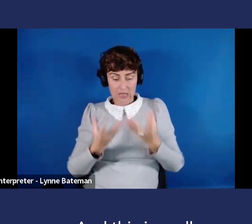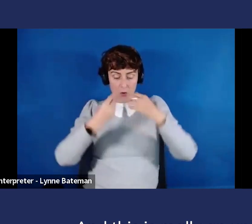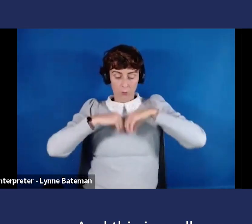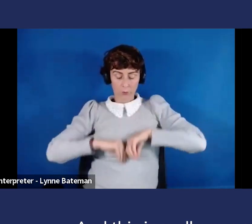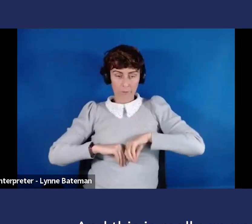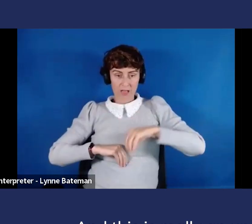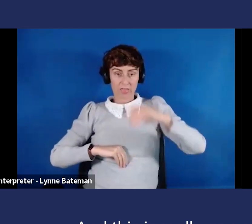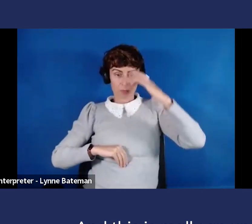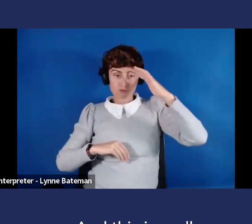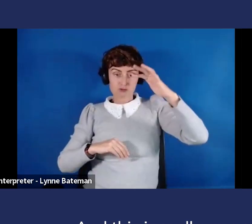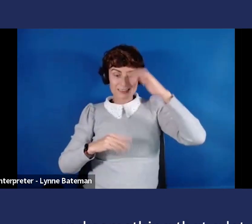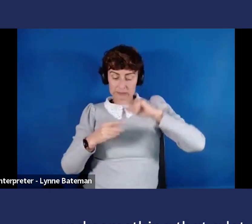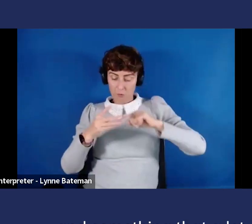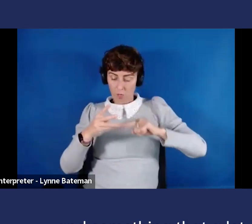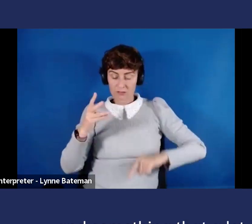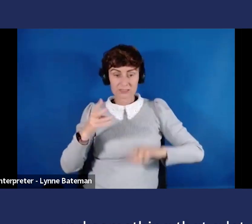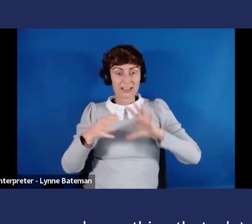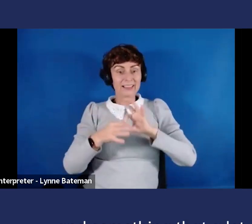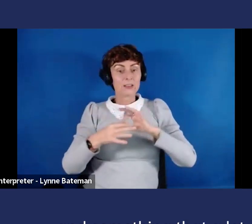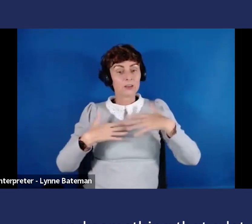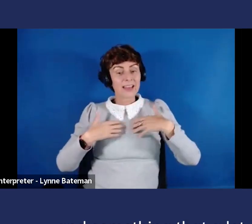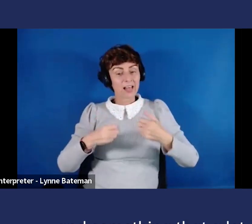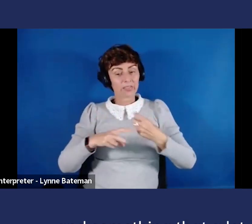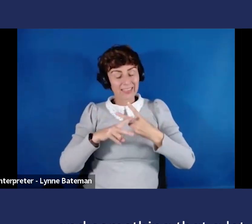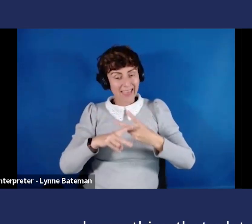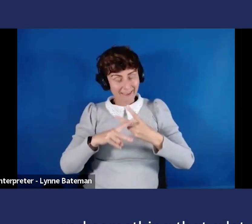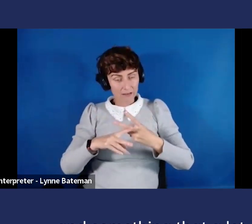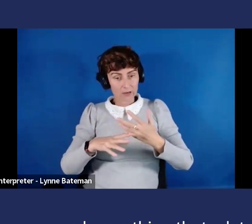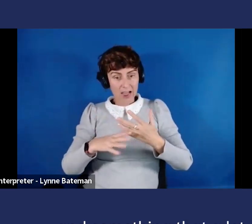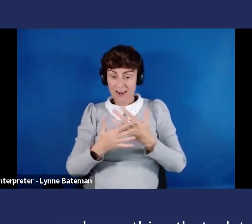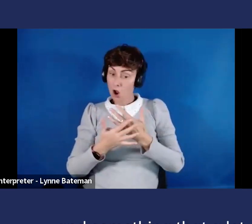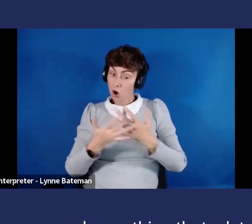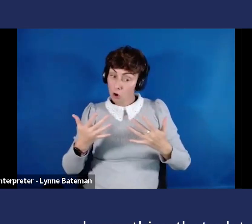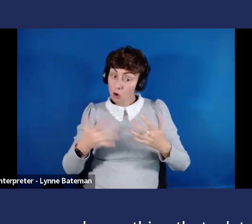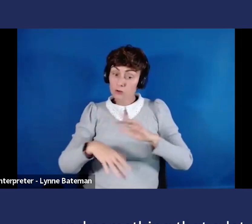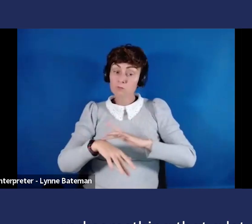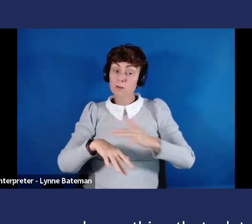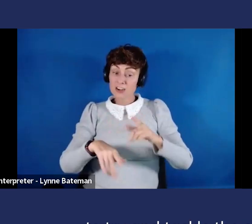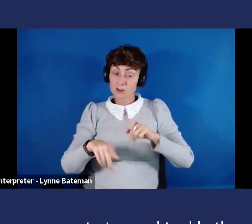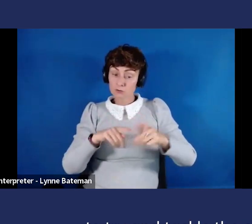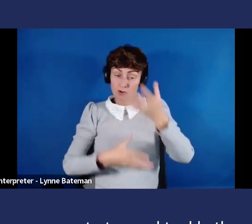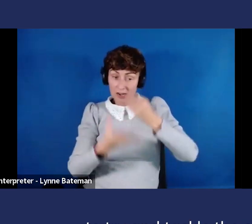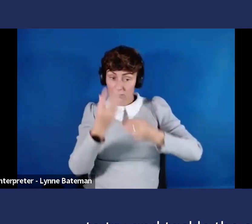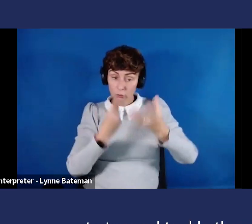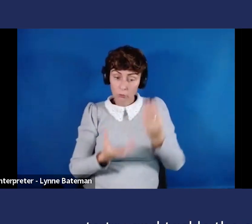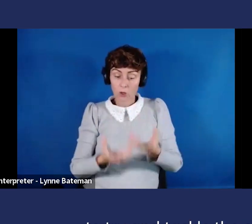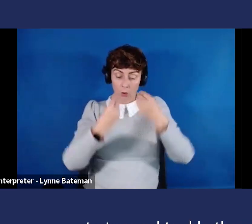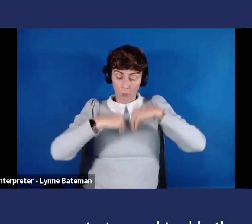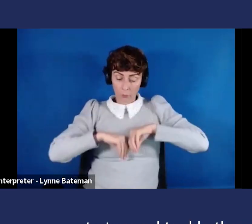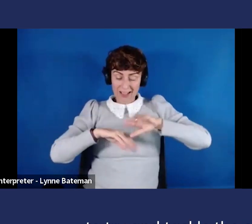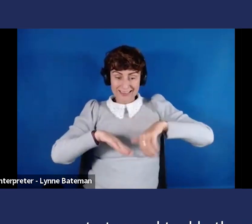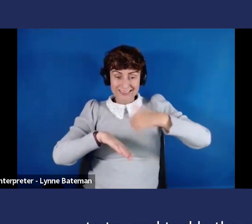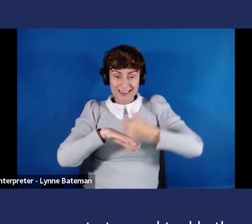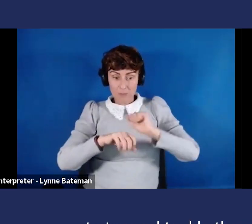principles within the healthcare setting, and something that a lot of healthcare professionals are striving to embed within their environment to try and